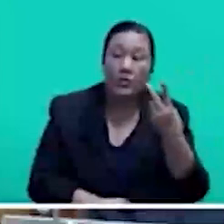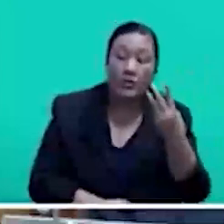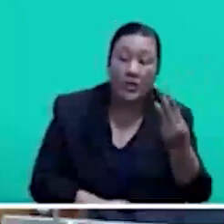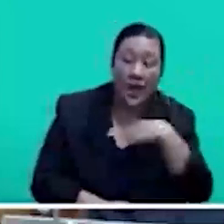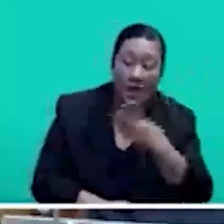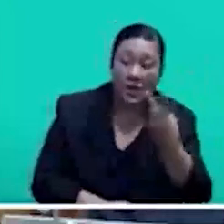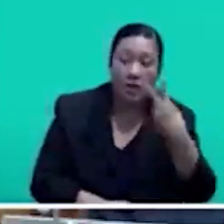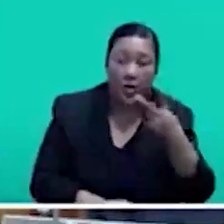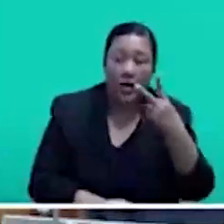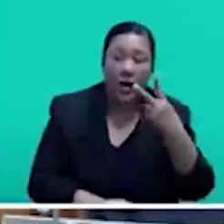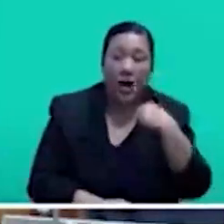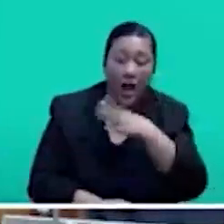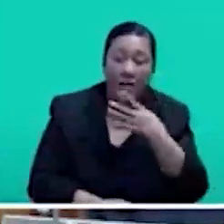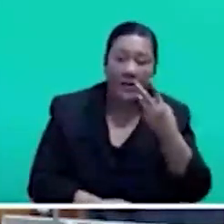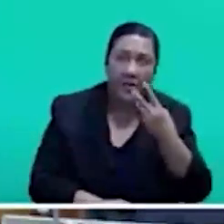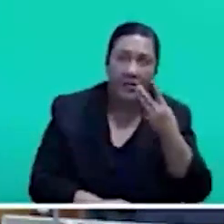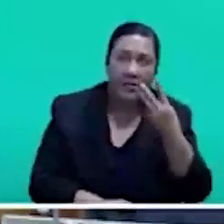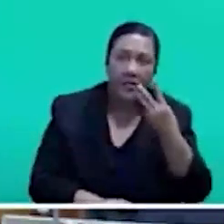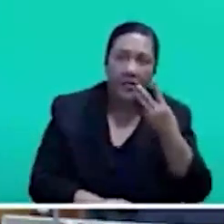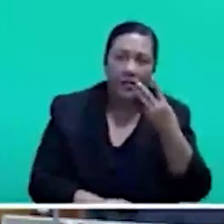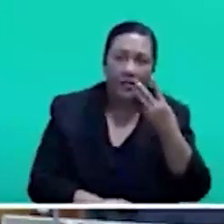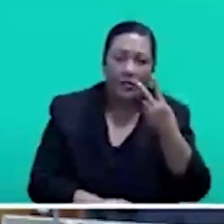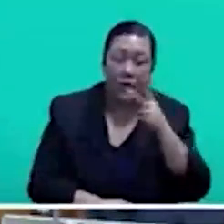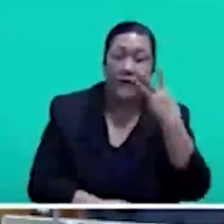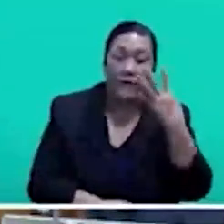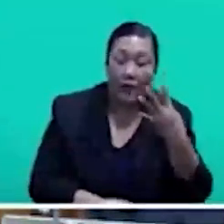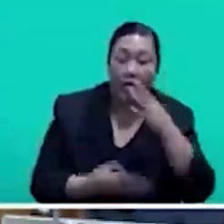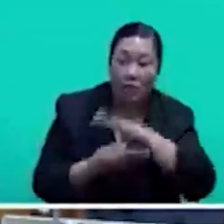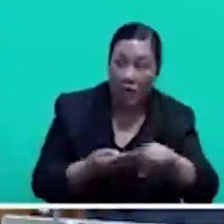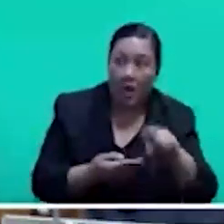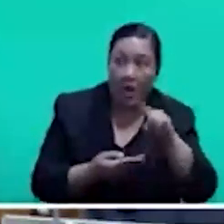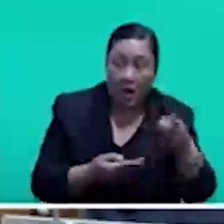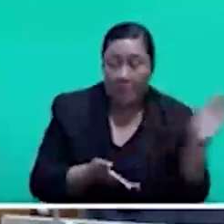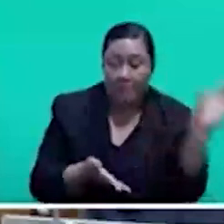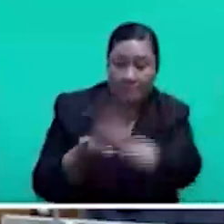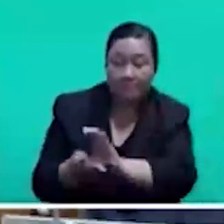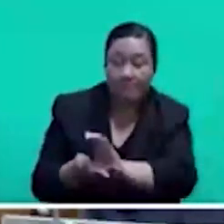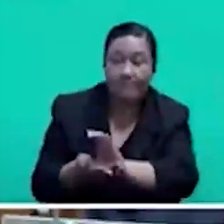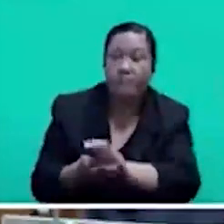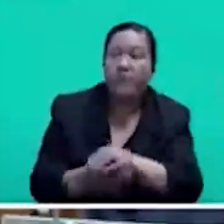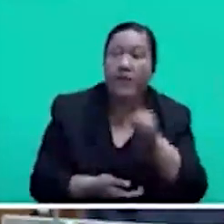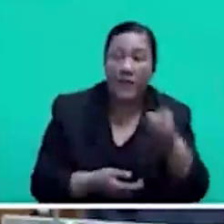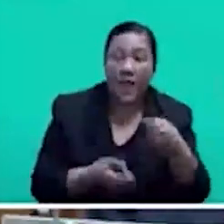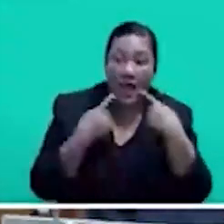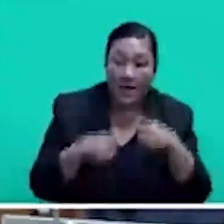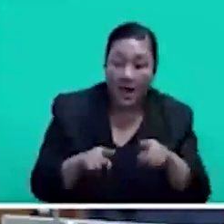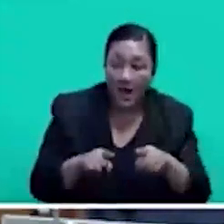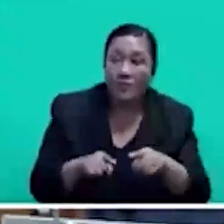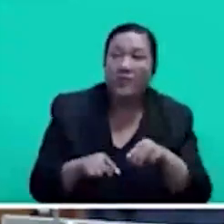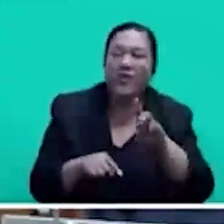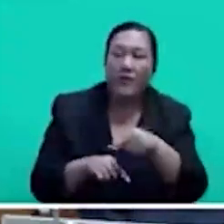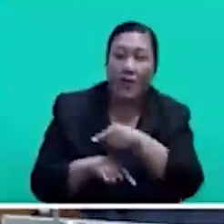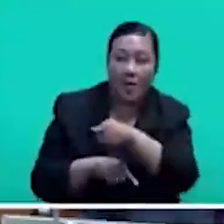$324,202 for the National Security and Defense Review, as announced by His Excellency the President, is a significant